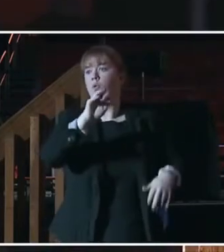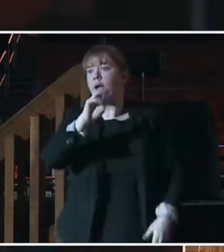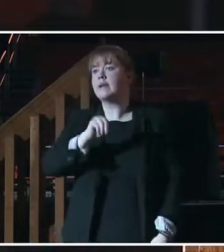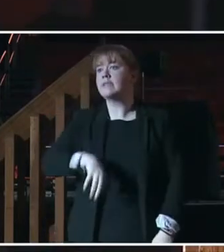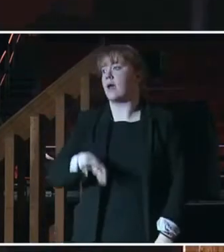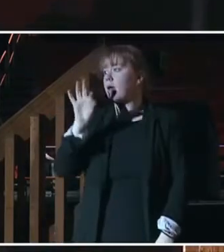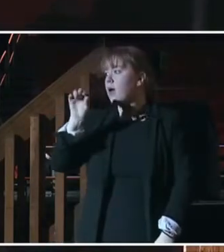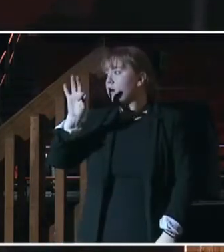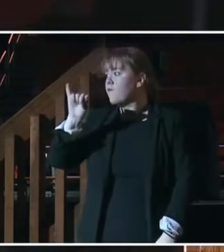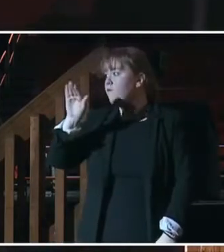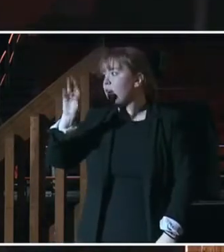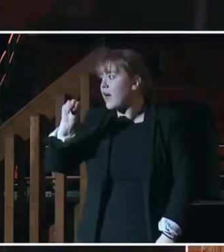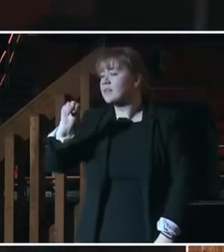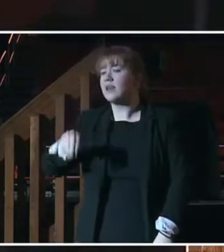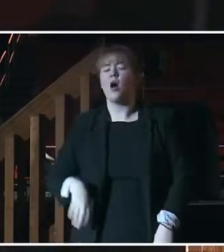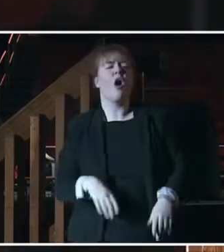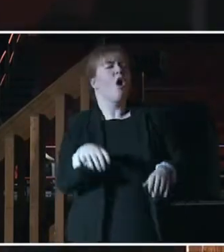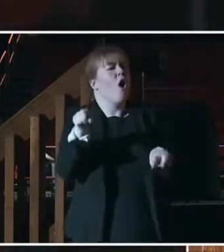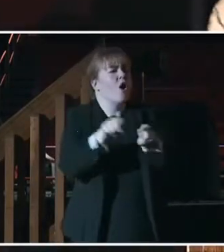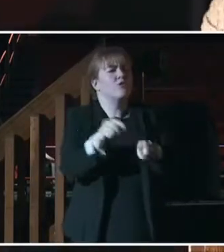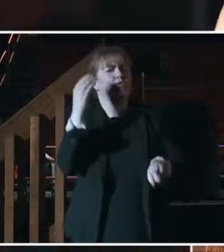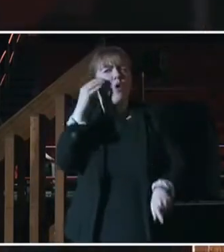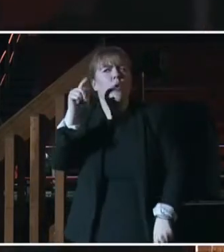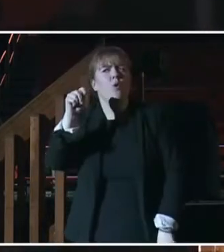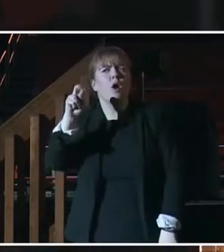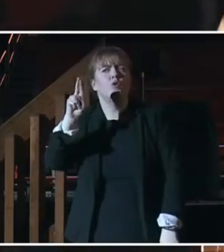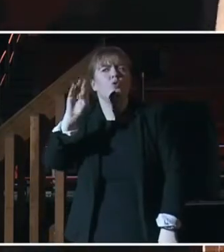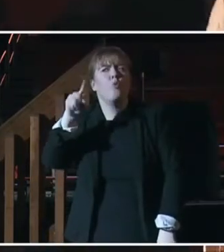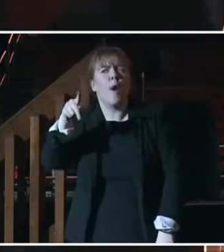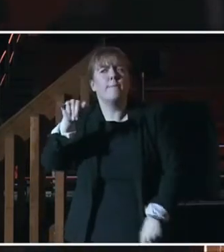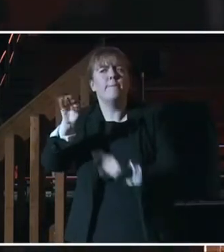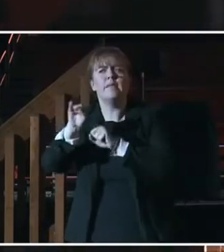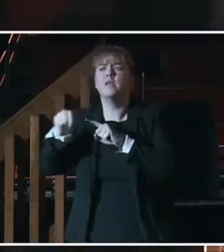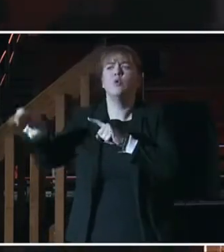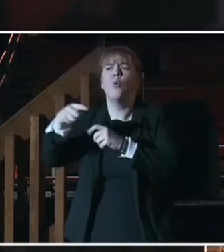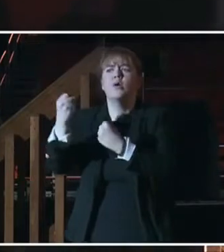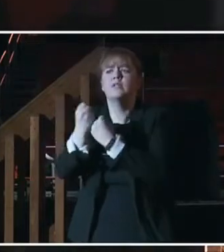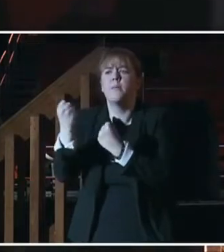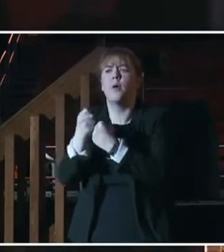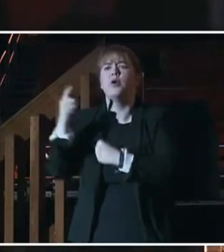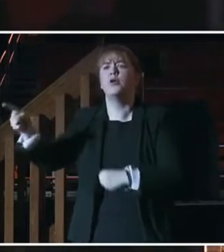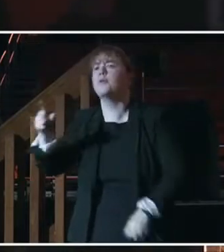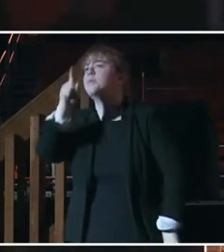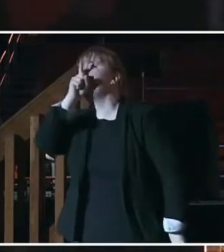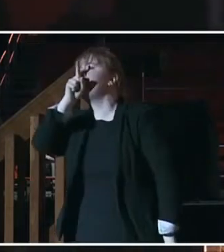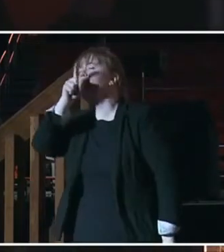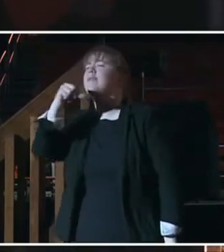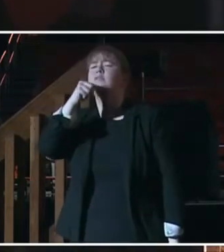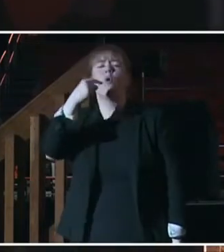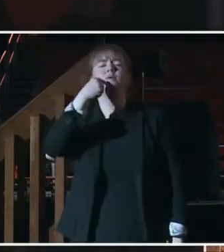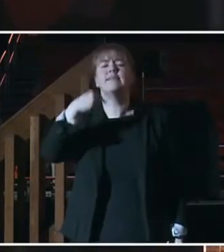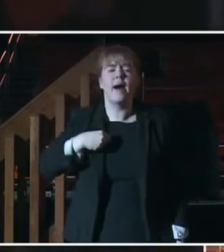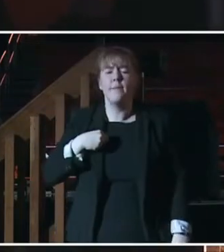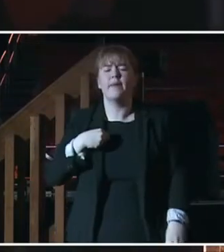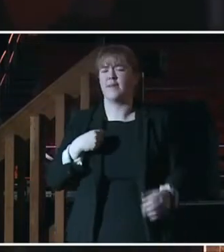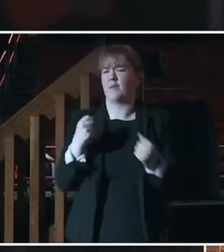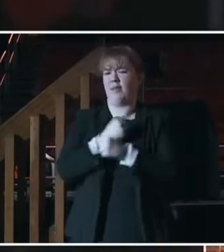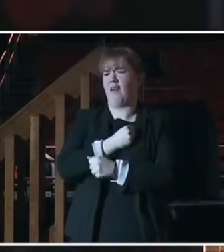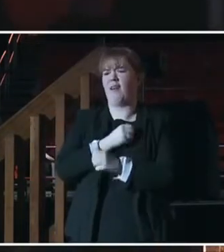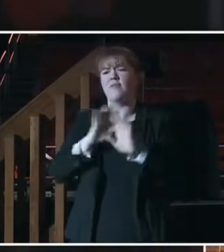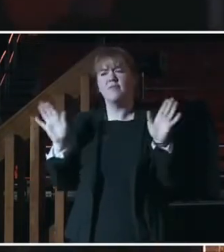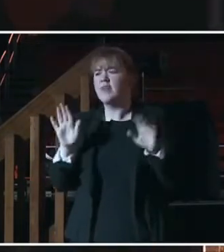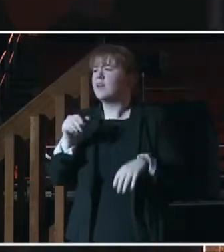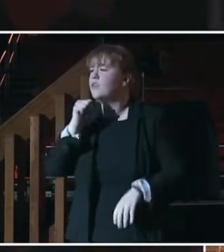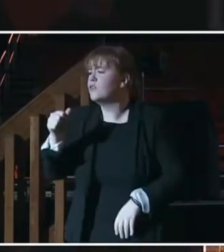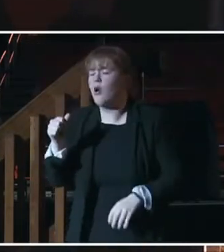bigotry, also known as Trumpism. You all are defending it as long as you are silent. Do not tell me about love.